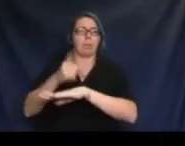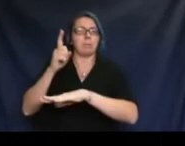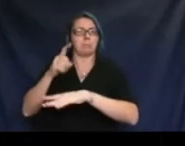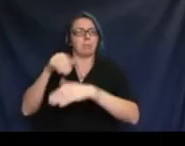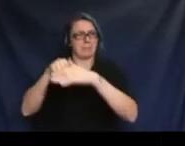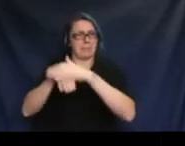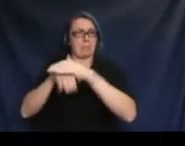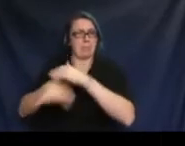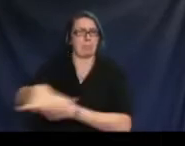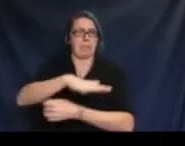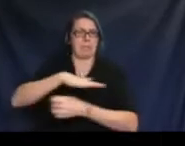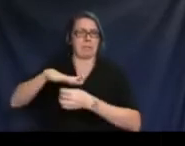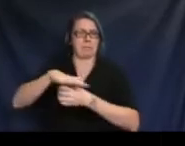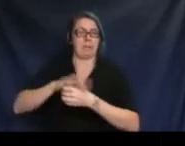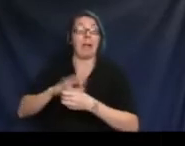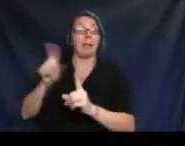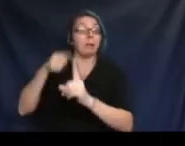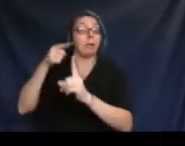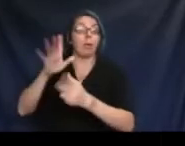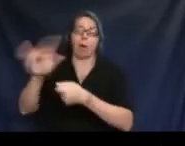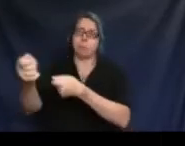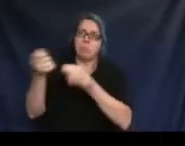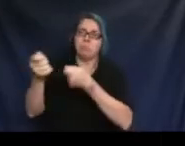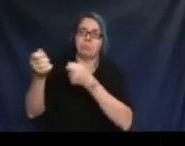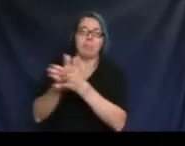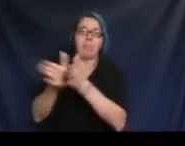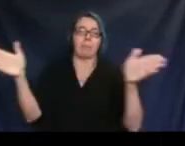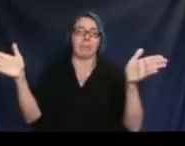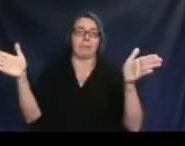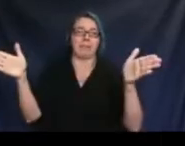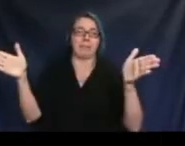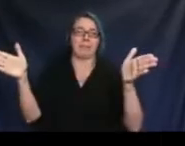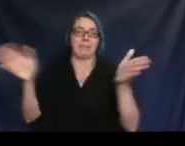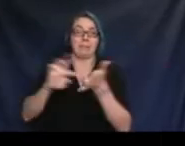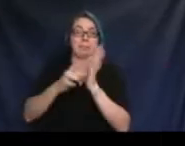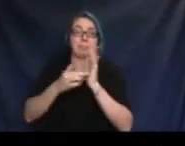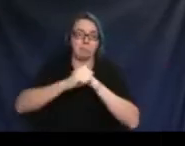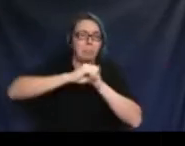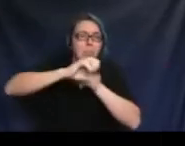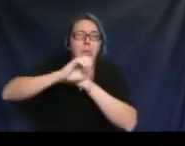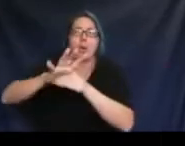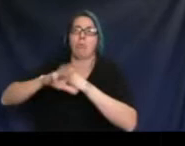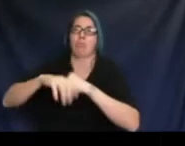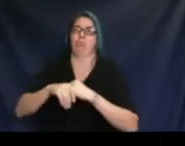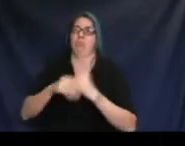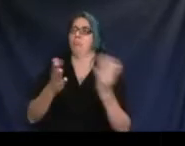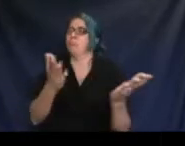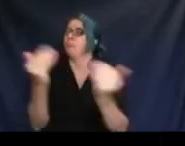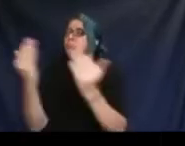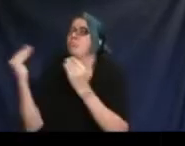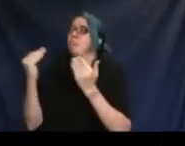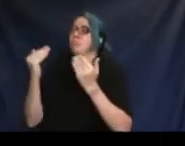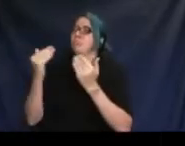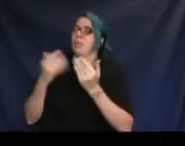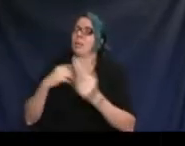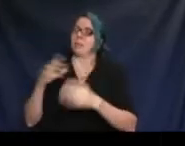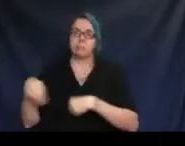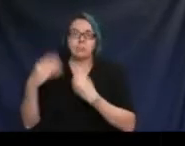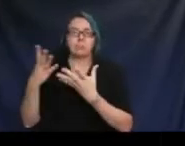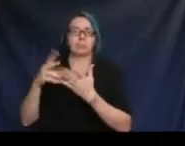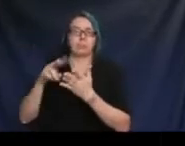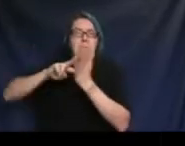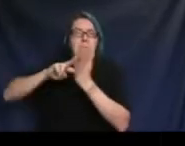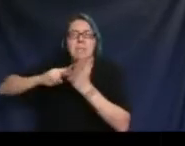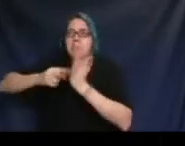with the public, either through plans for promotion, interpretive tools, etc. So